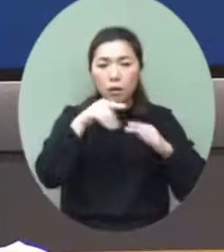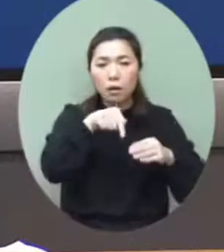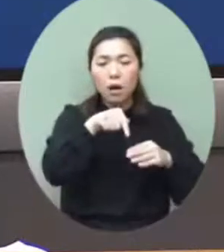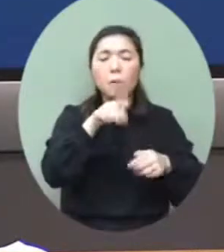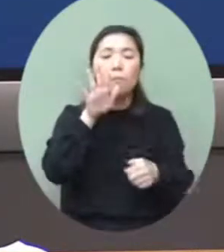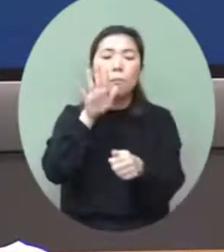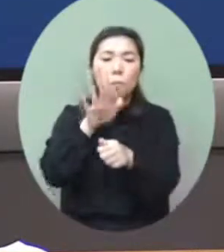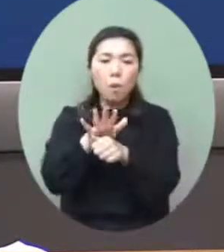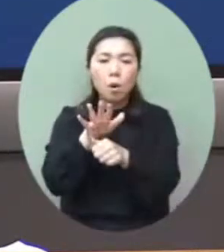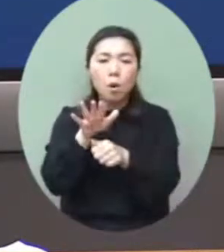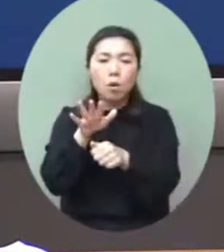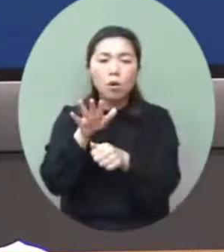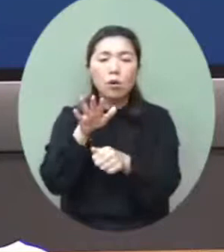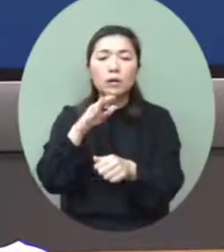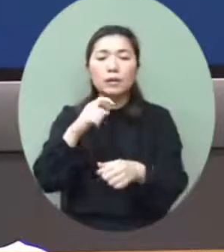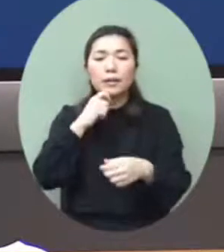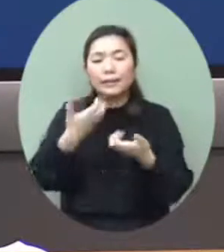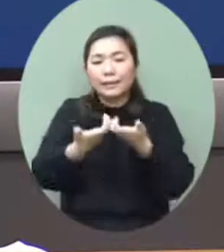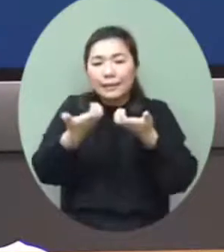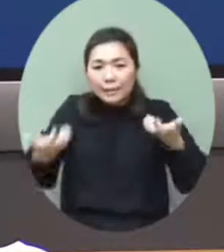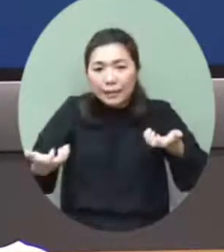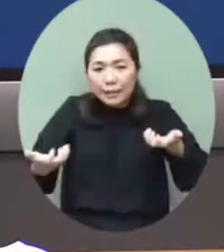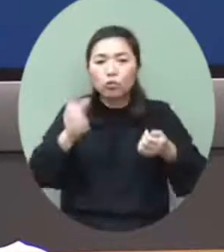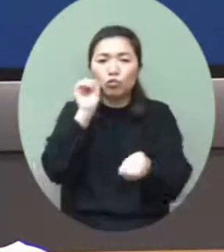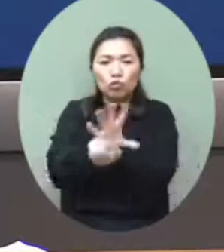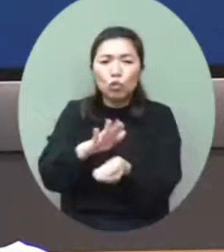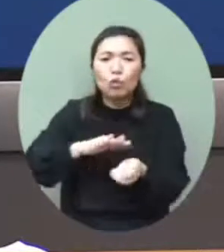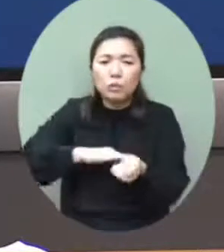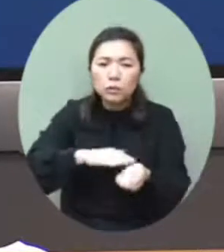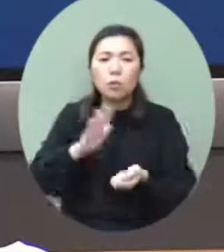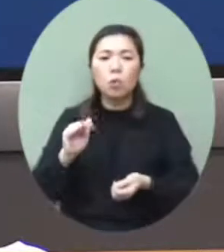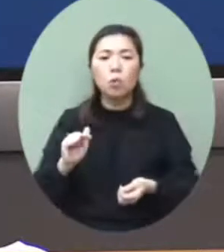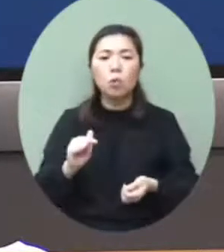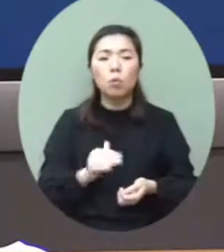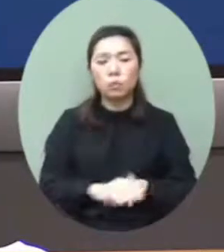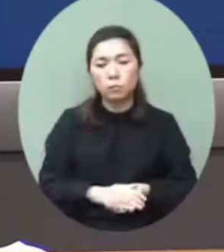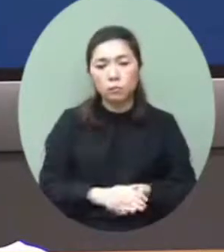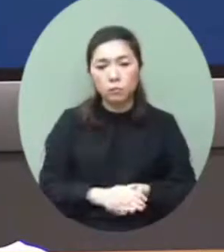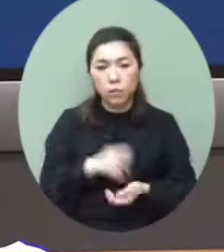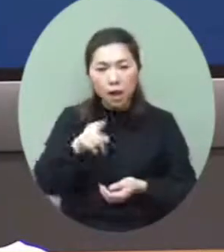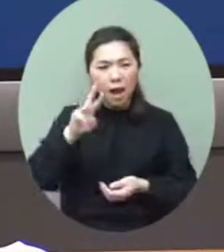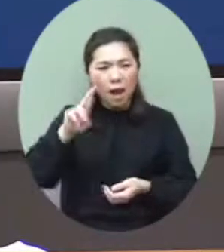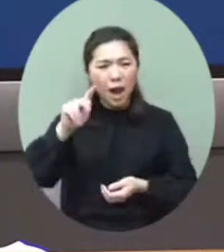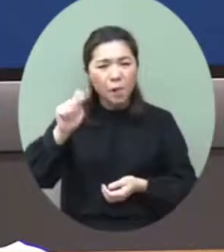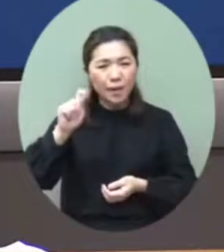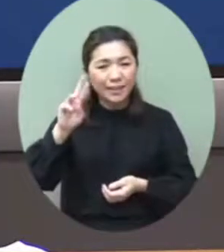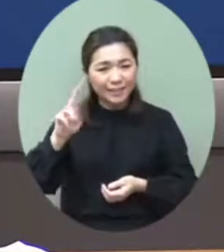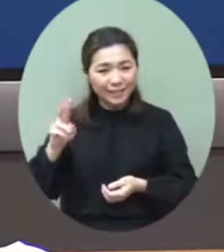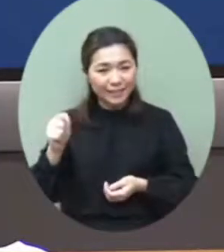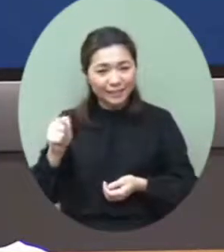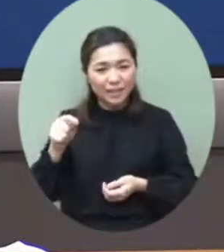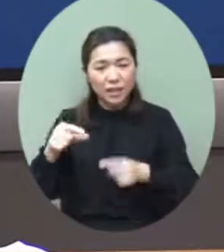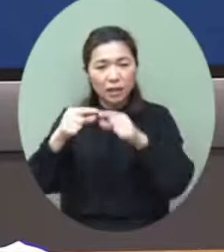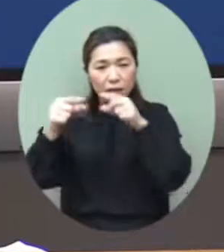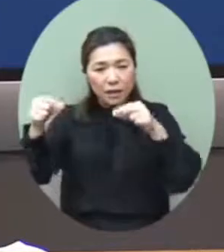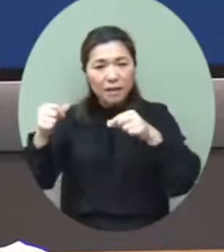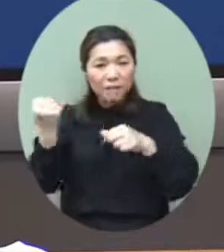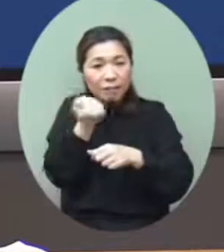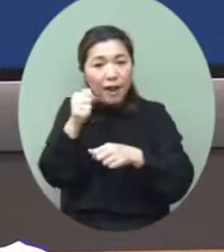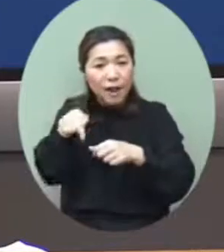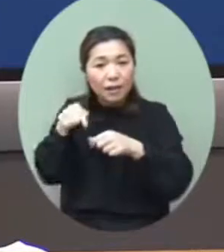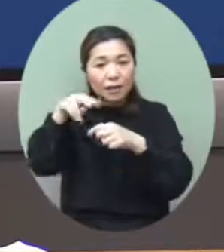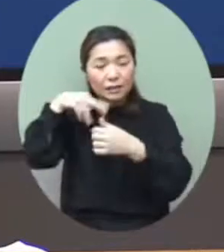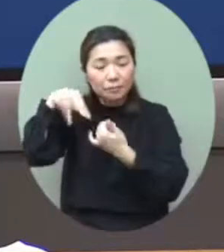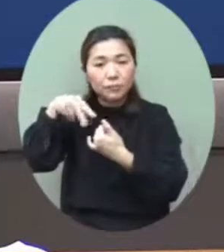to protect the community. And the health authorities can intervene earlier to provide early isolation and treatment.